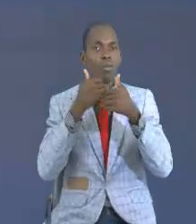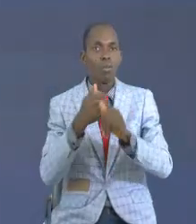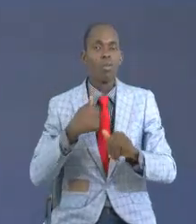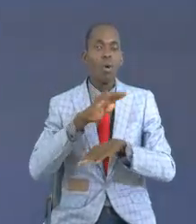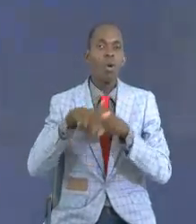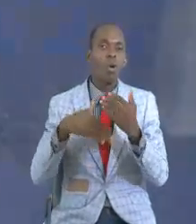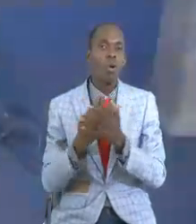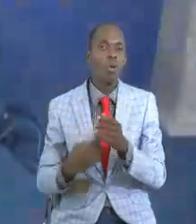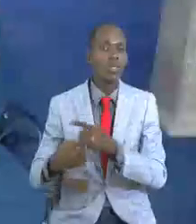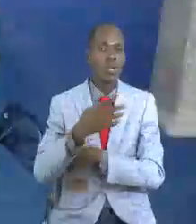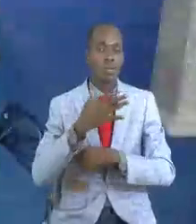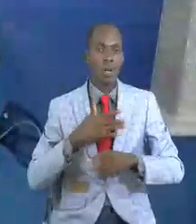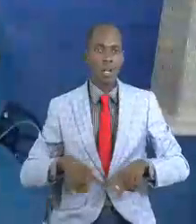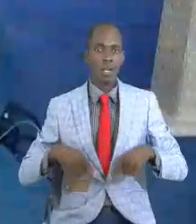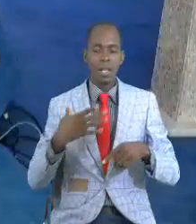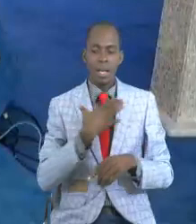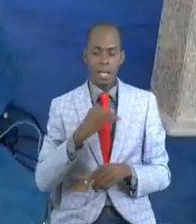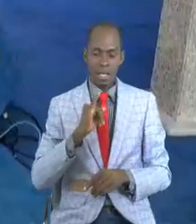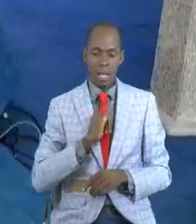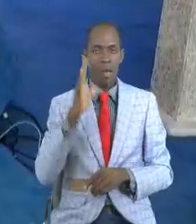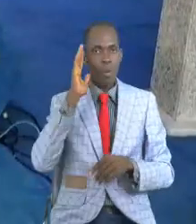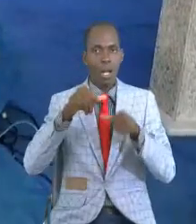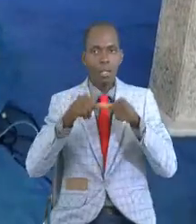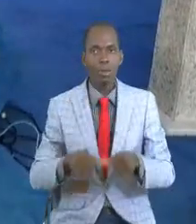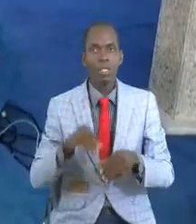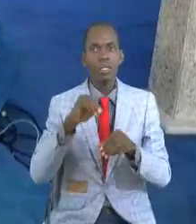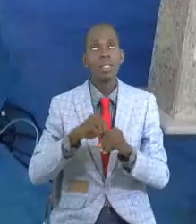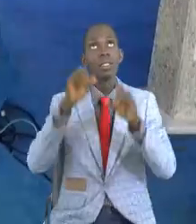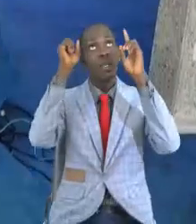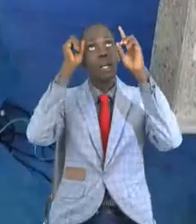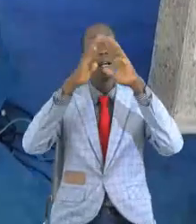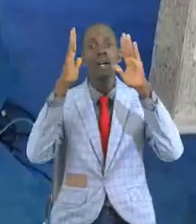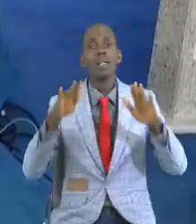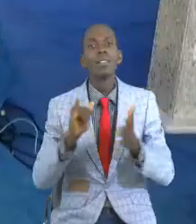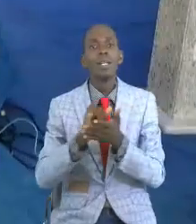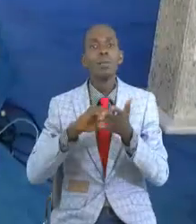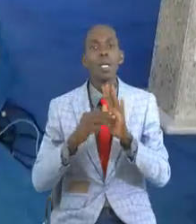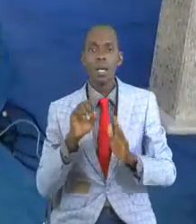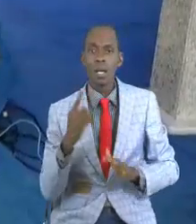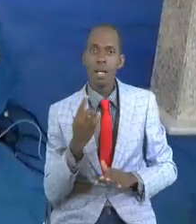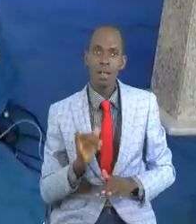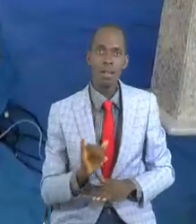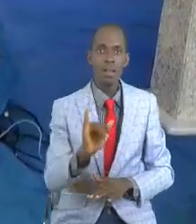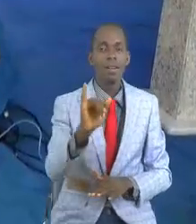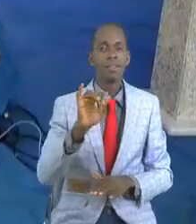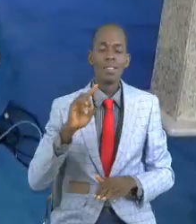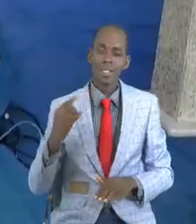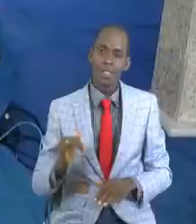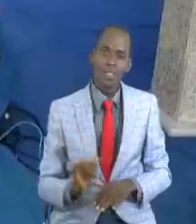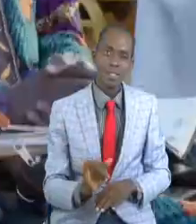will dwell in his house. That's in eternity now, forever and ever. Somebody